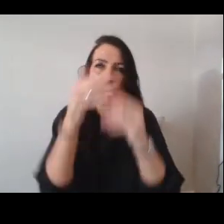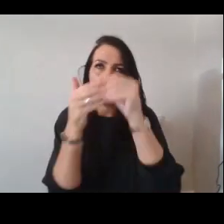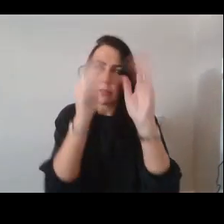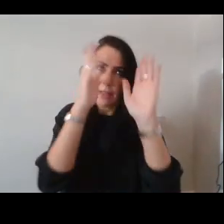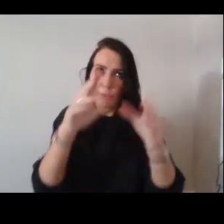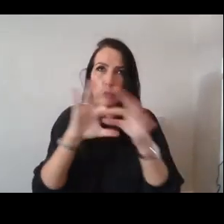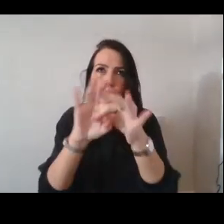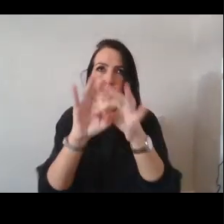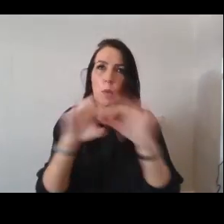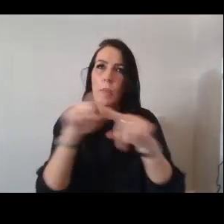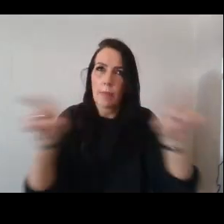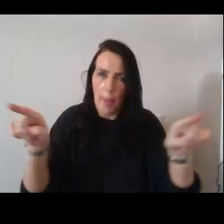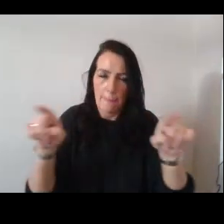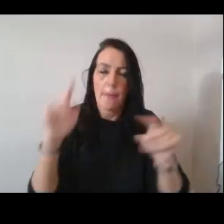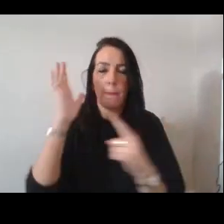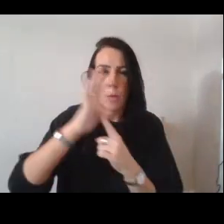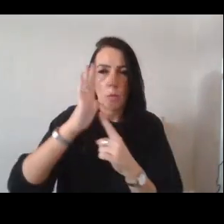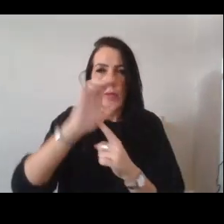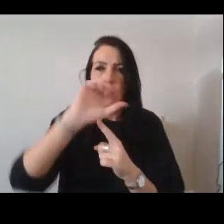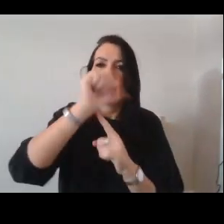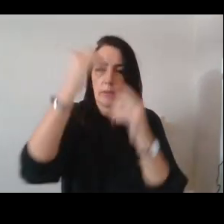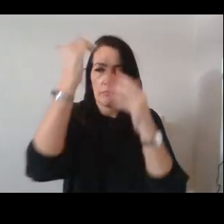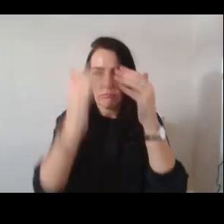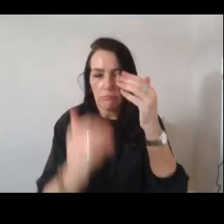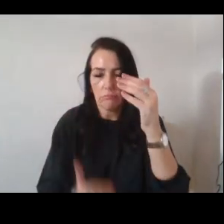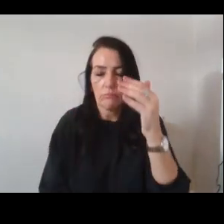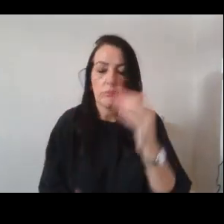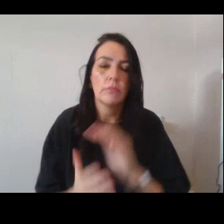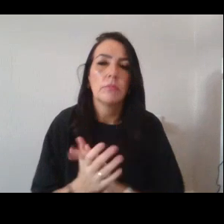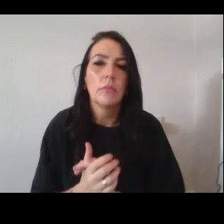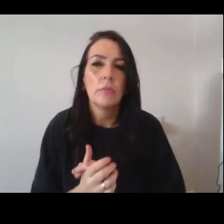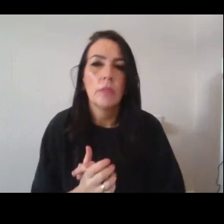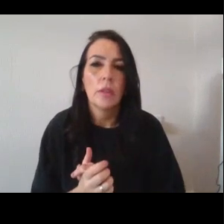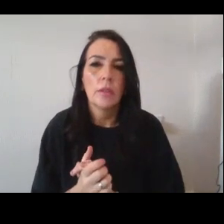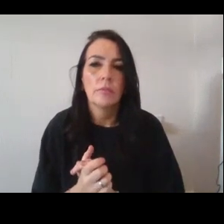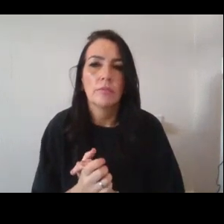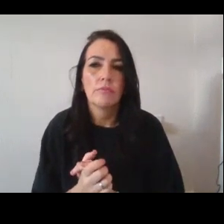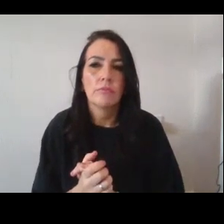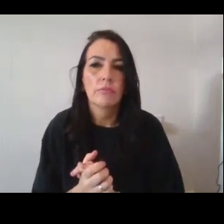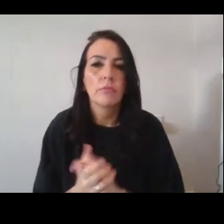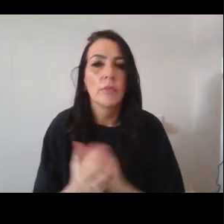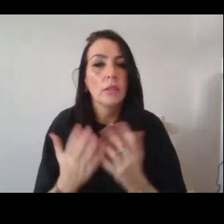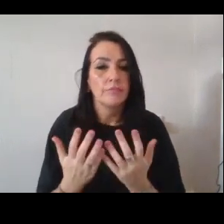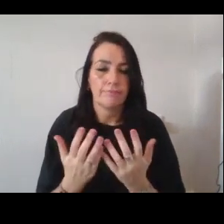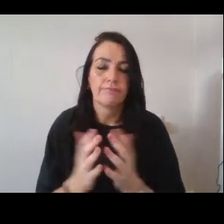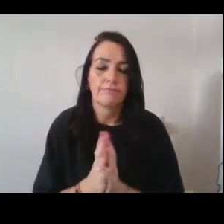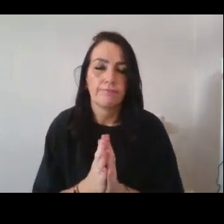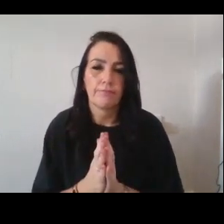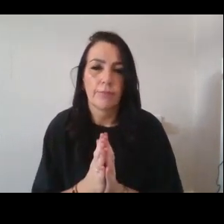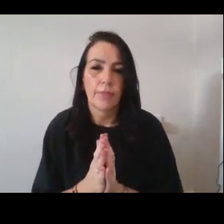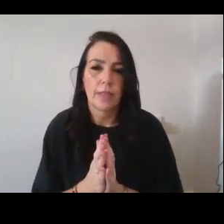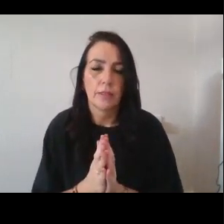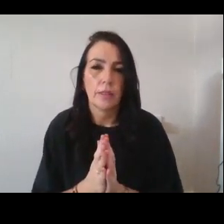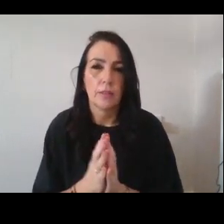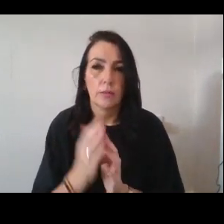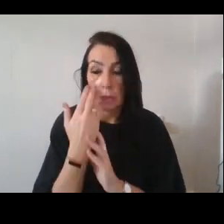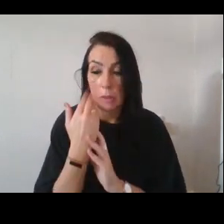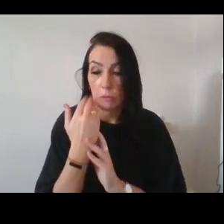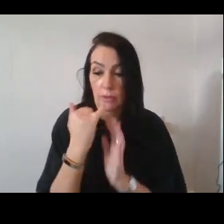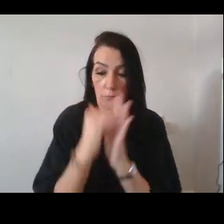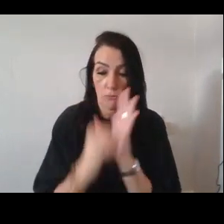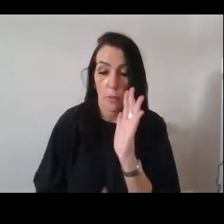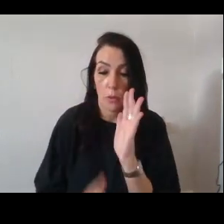it's not something just isolated to the sustainability manager within any organization. In a recent report by